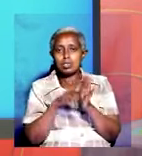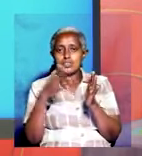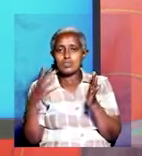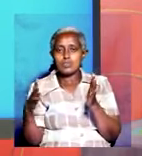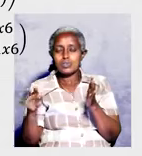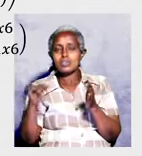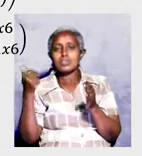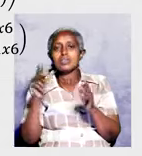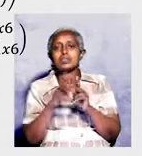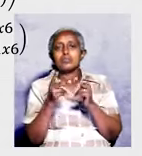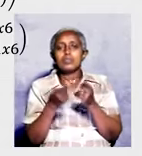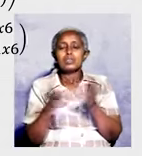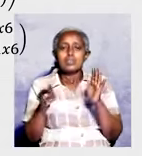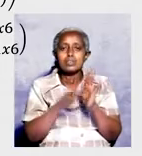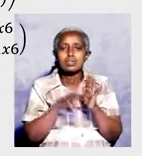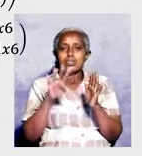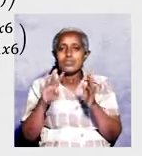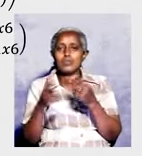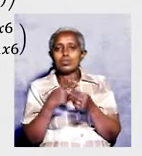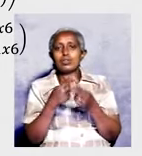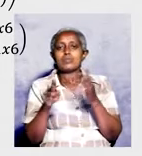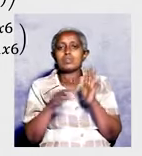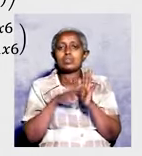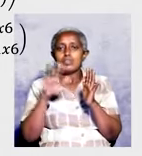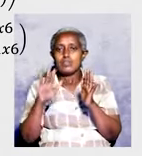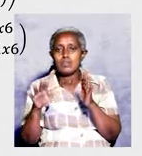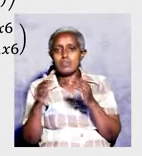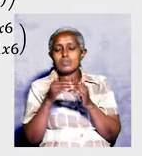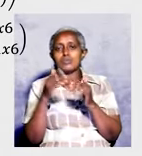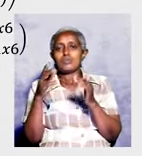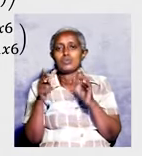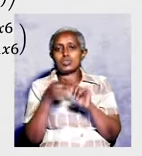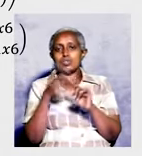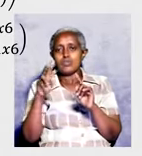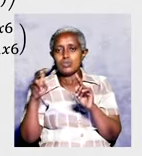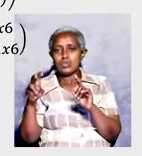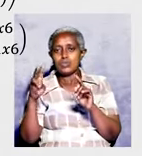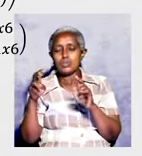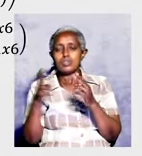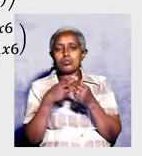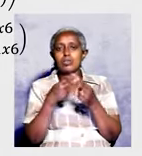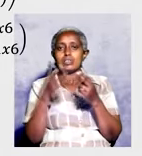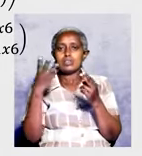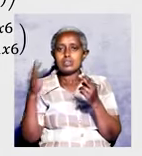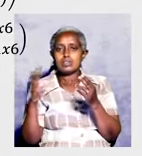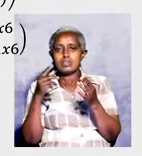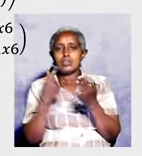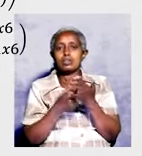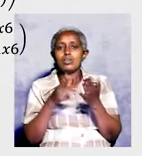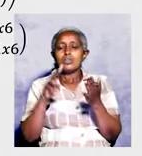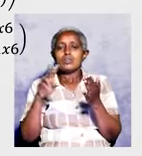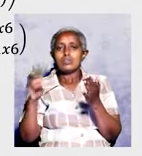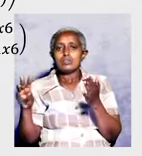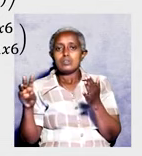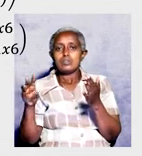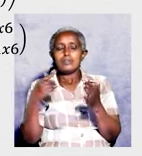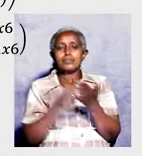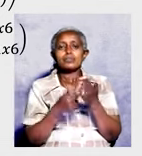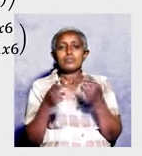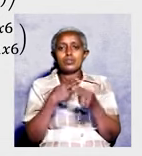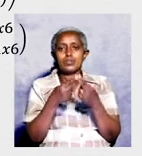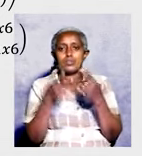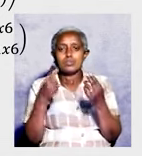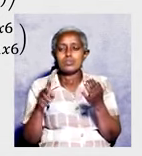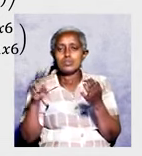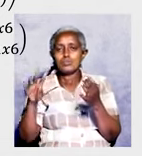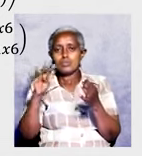The other part, negative 4 times negative 5 is positive 20. 20 plus 6 is 26. So the product of these two matrices